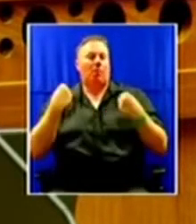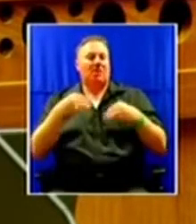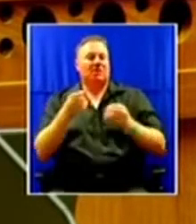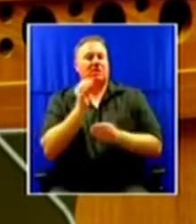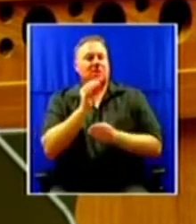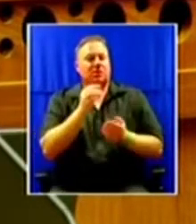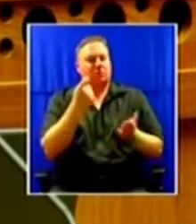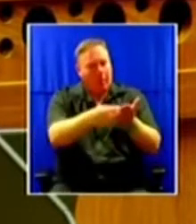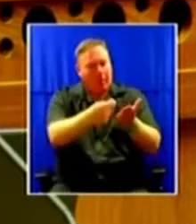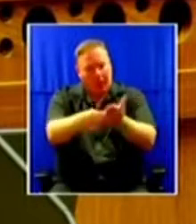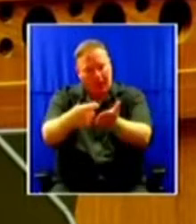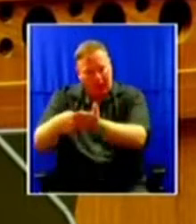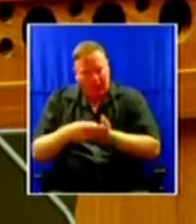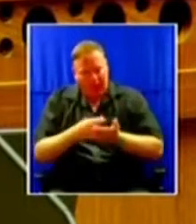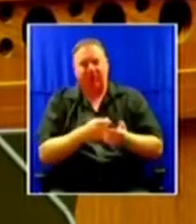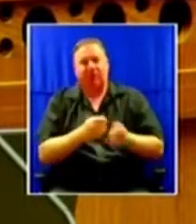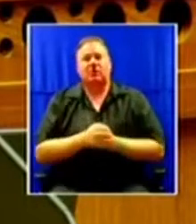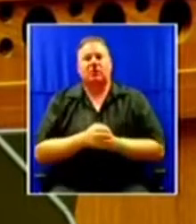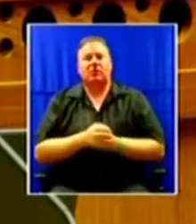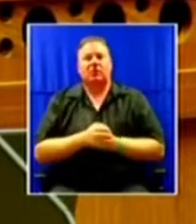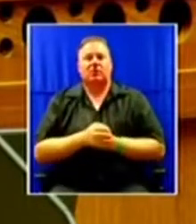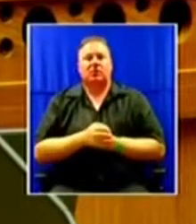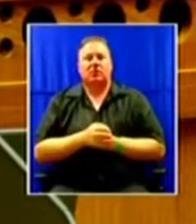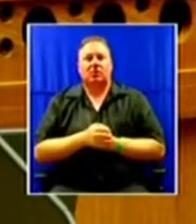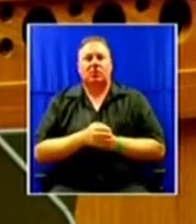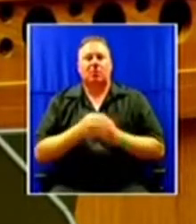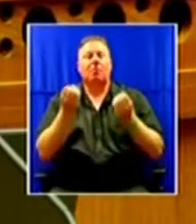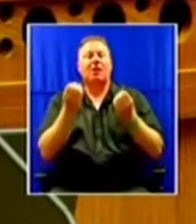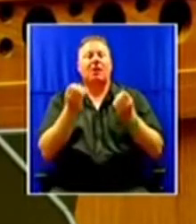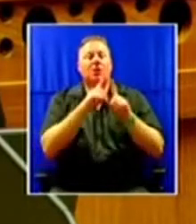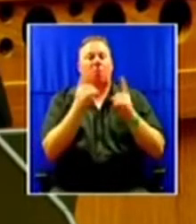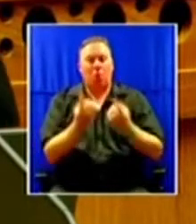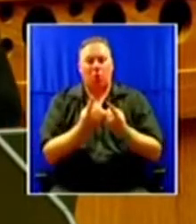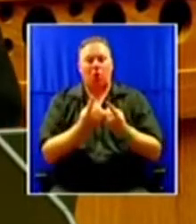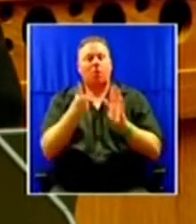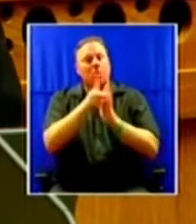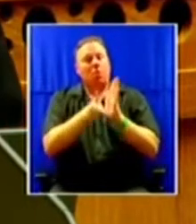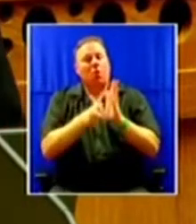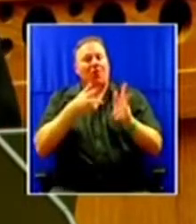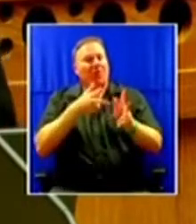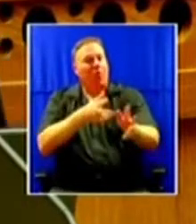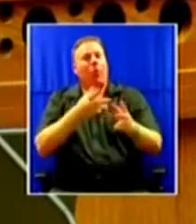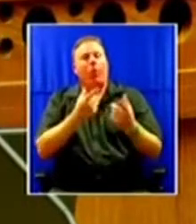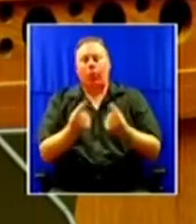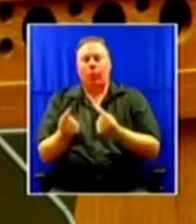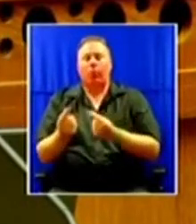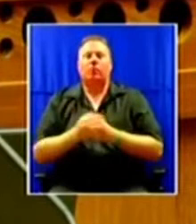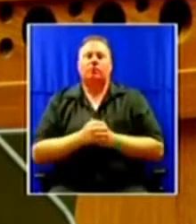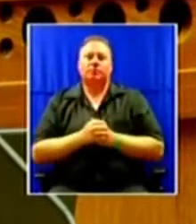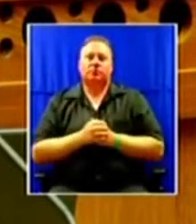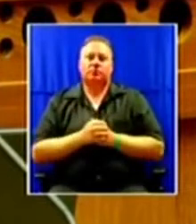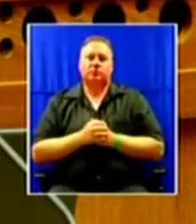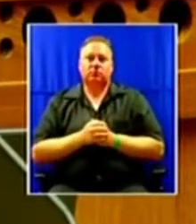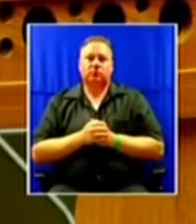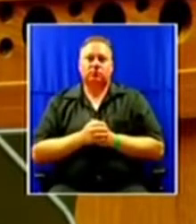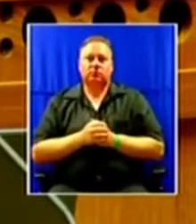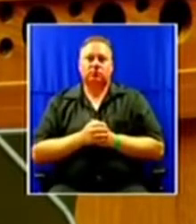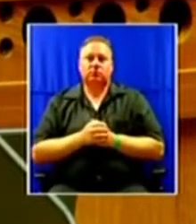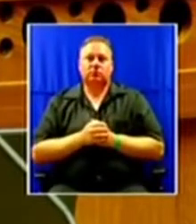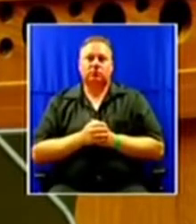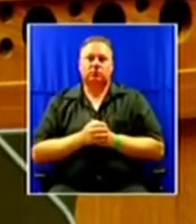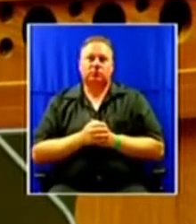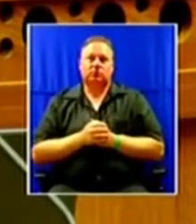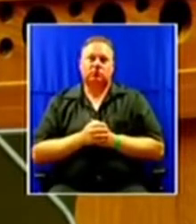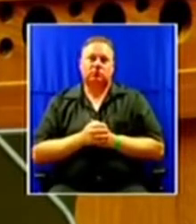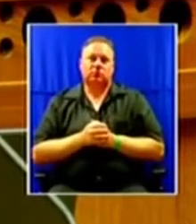implementing this policy and are making a great deal of progress. Last week, we also launched a groundbreaking